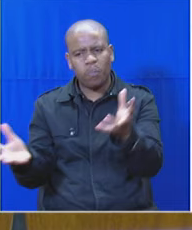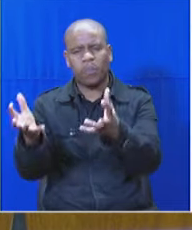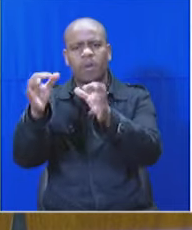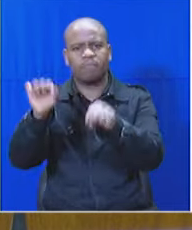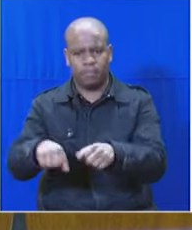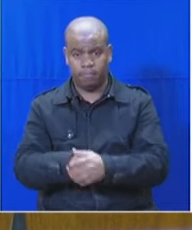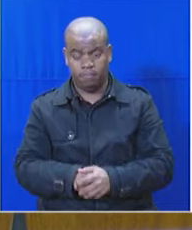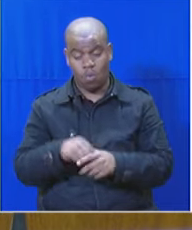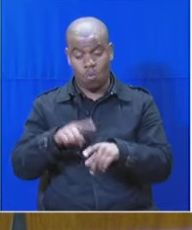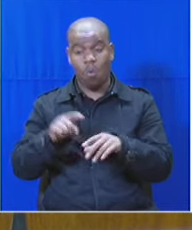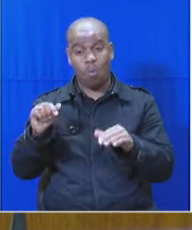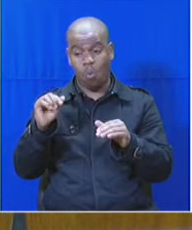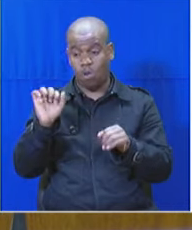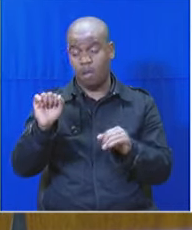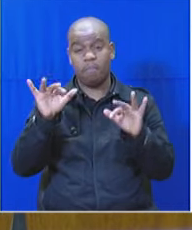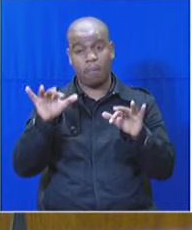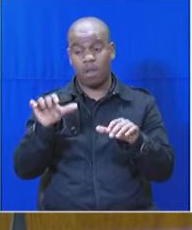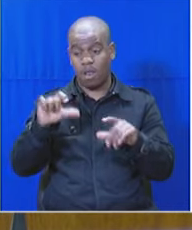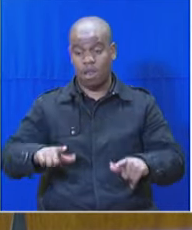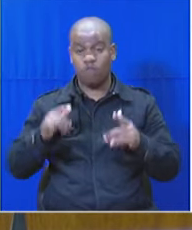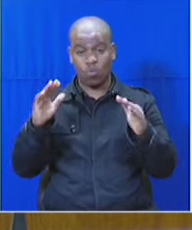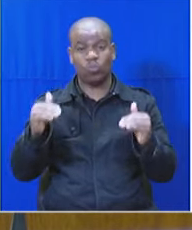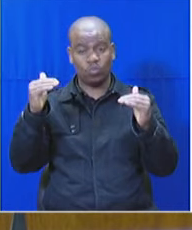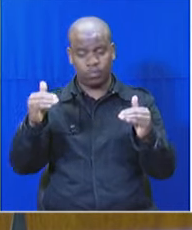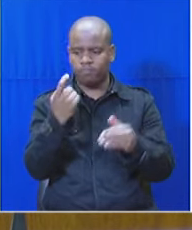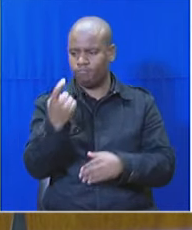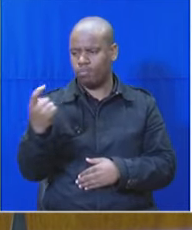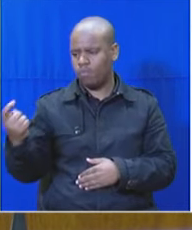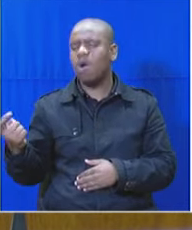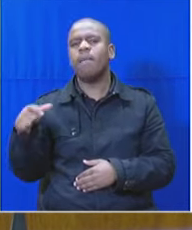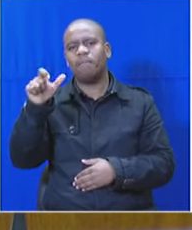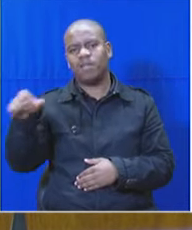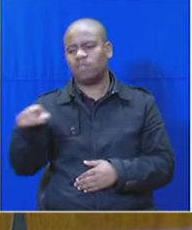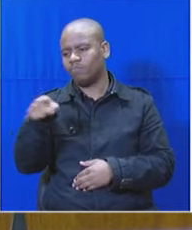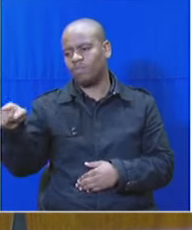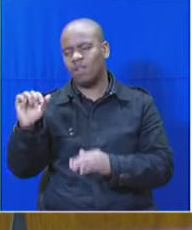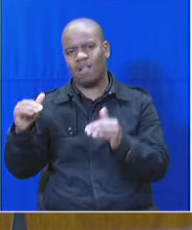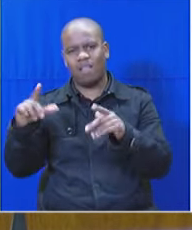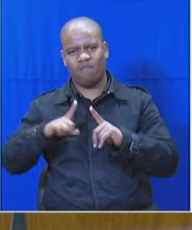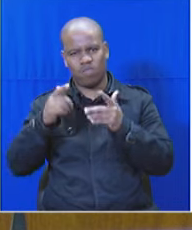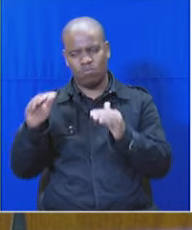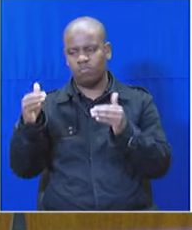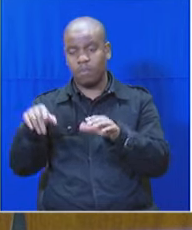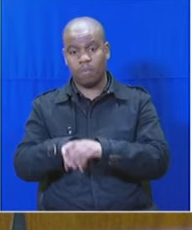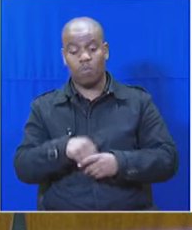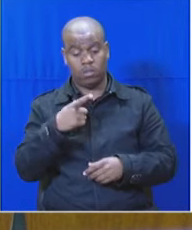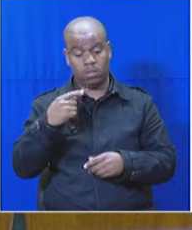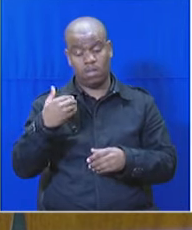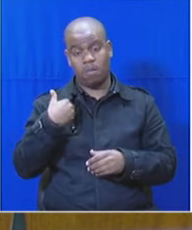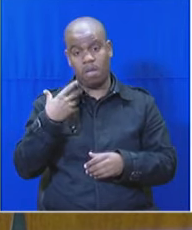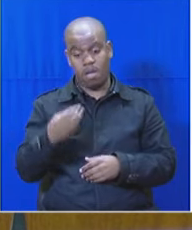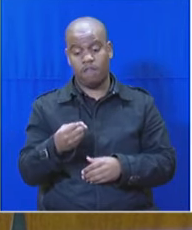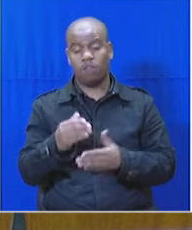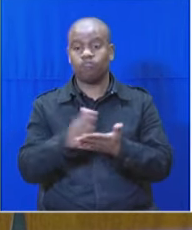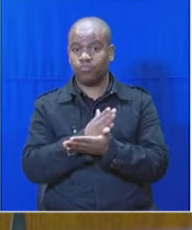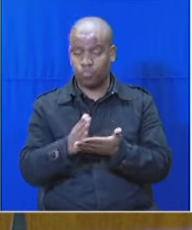all citizens and free the potential of each person. And we all share the responsibility of finding the